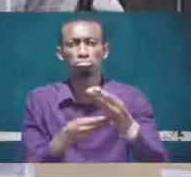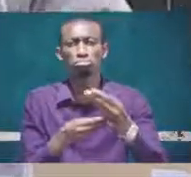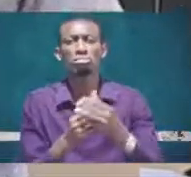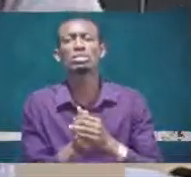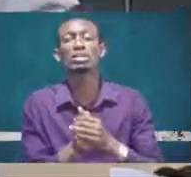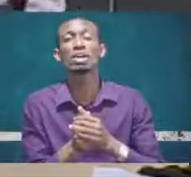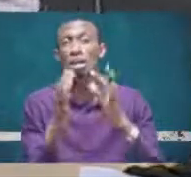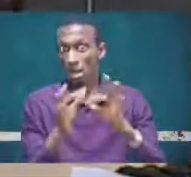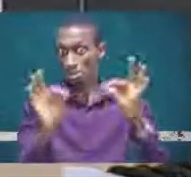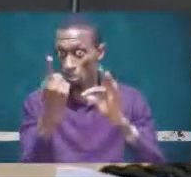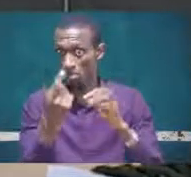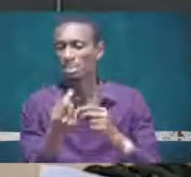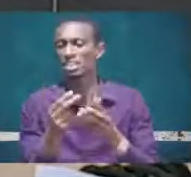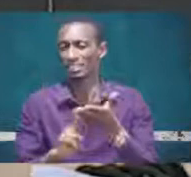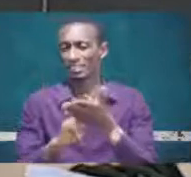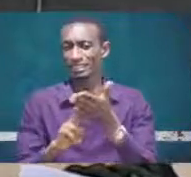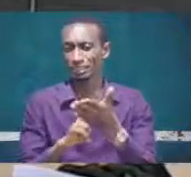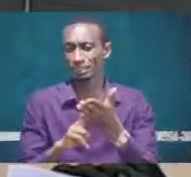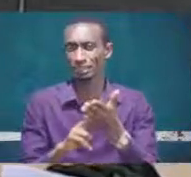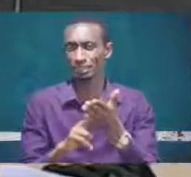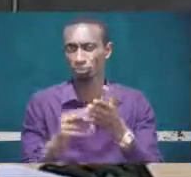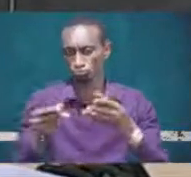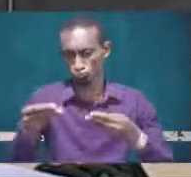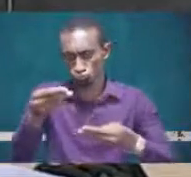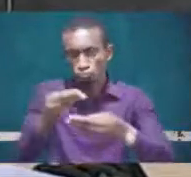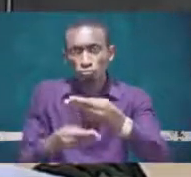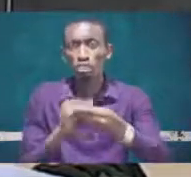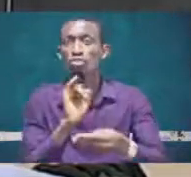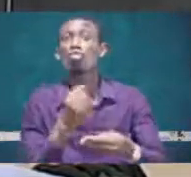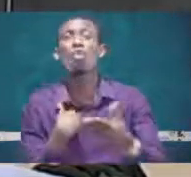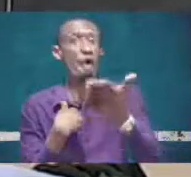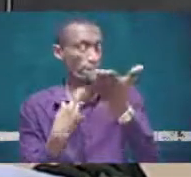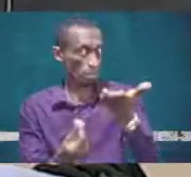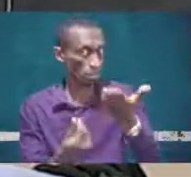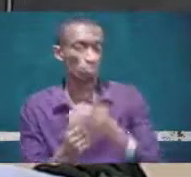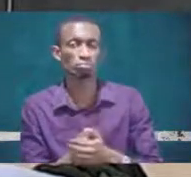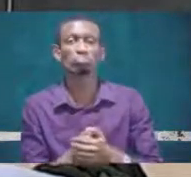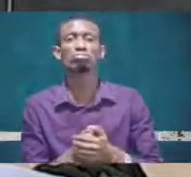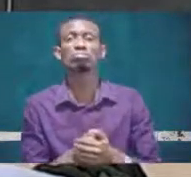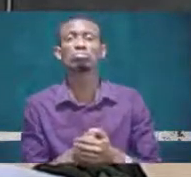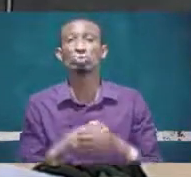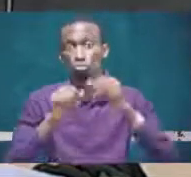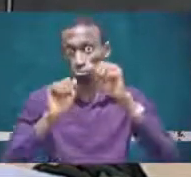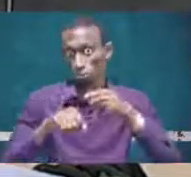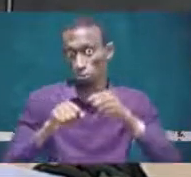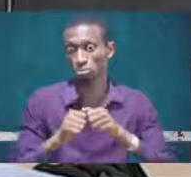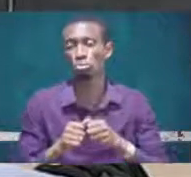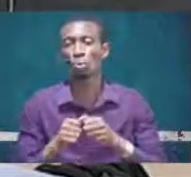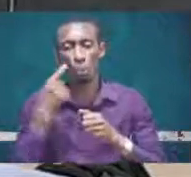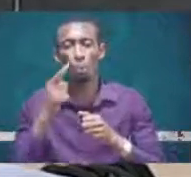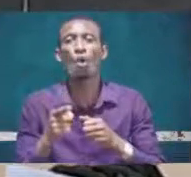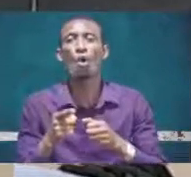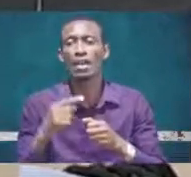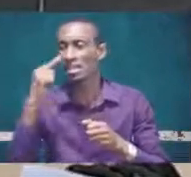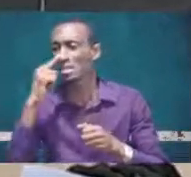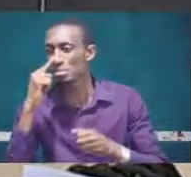is a medium of exchange. If you have money, you're able to obtain the goods or the services that you